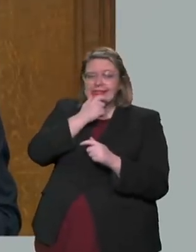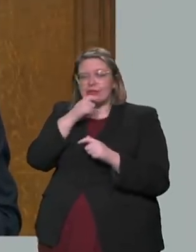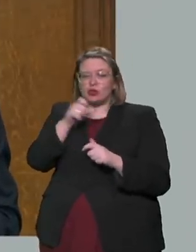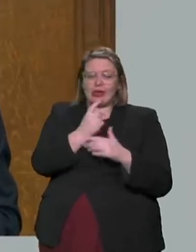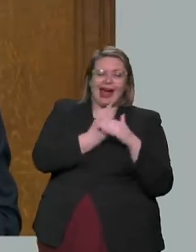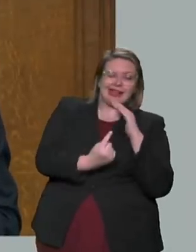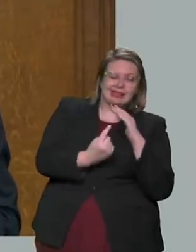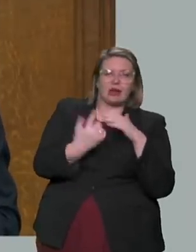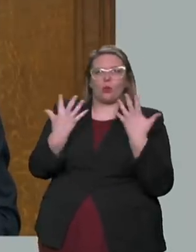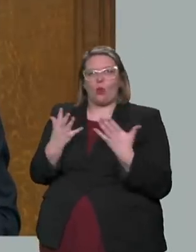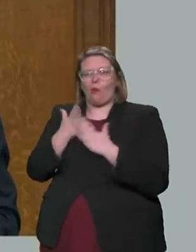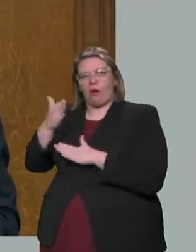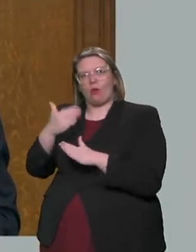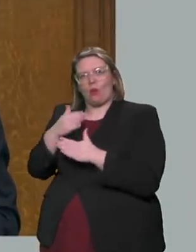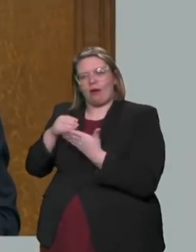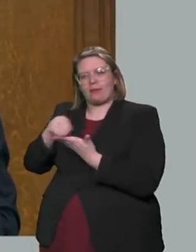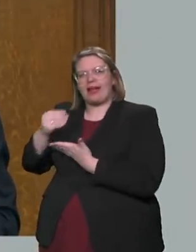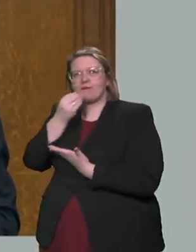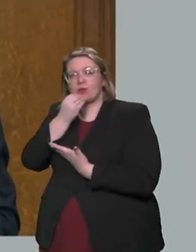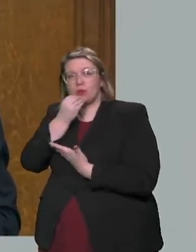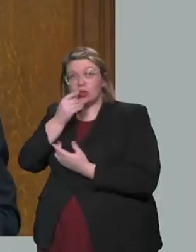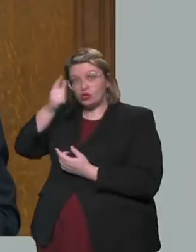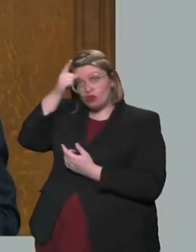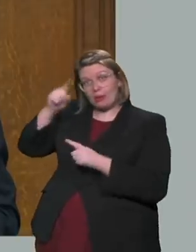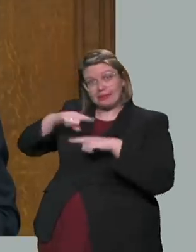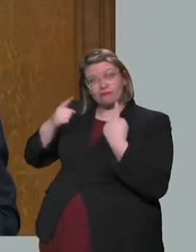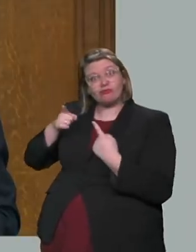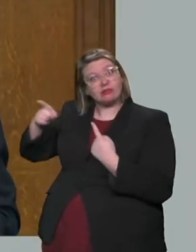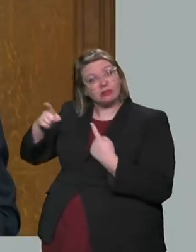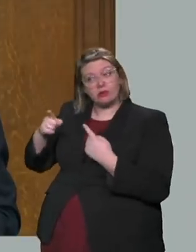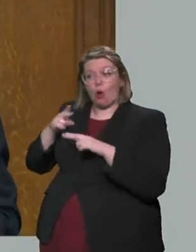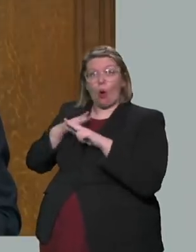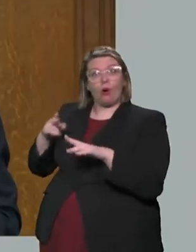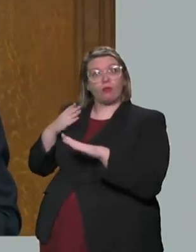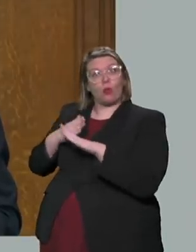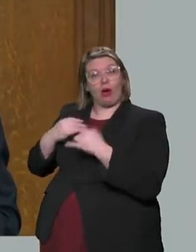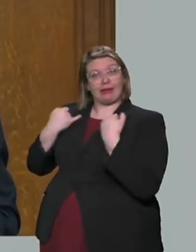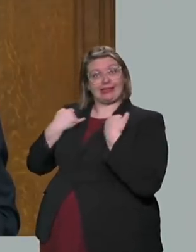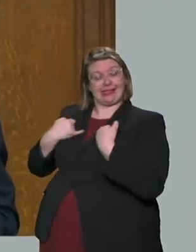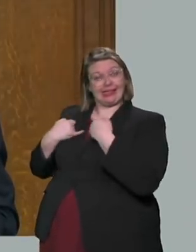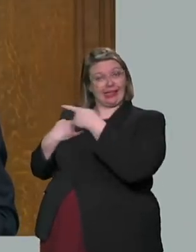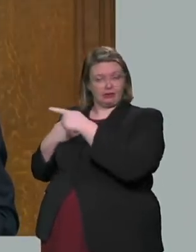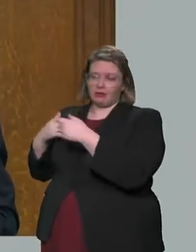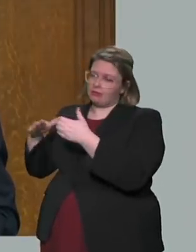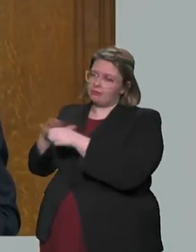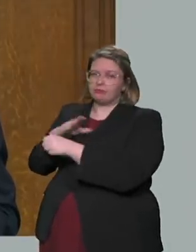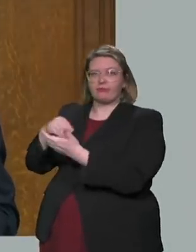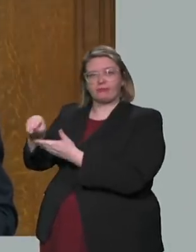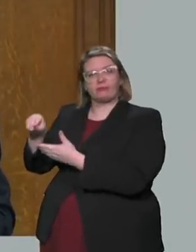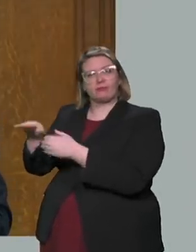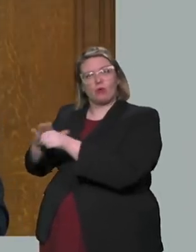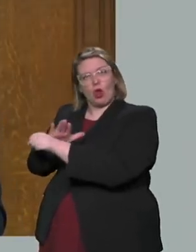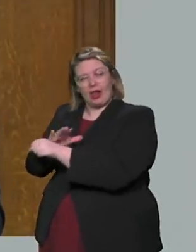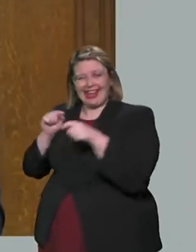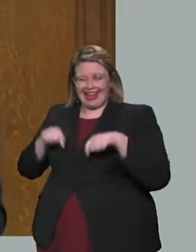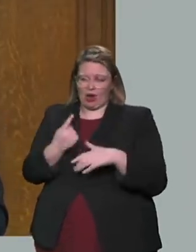Germany, 100% of workers' salaries are covered by sick pay, whereas in the UK it is a pitiful 19%. So I